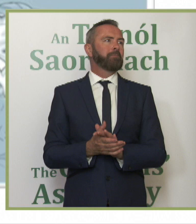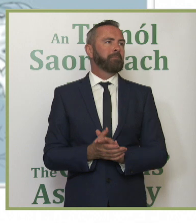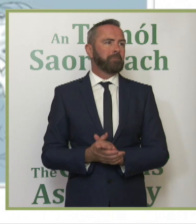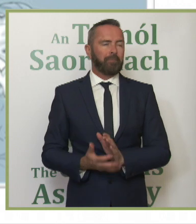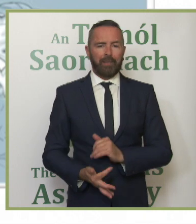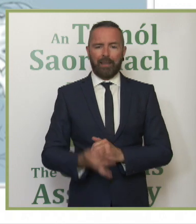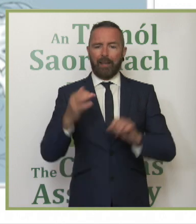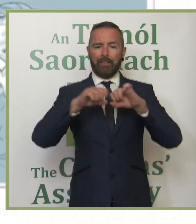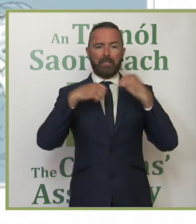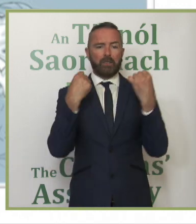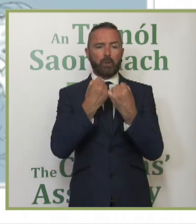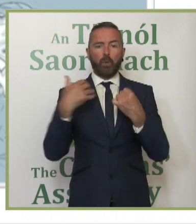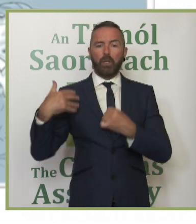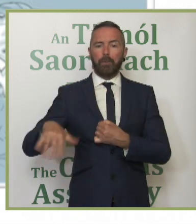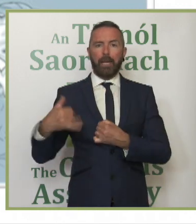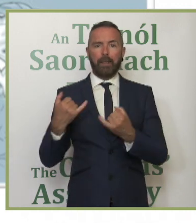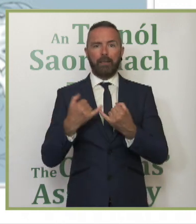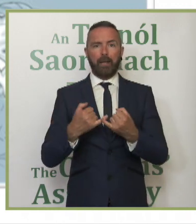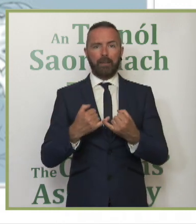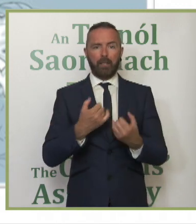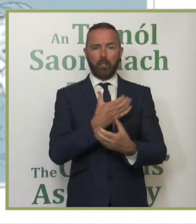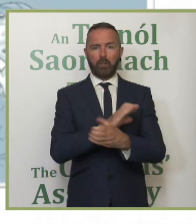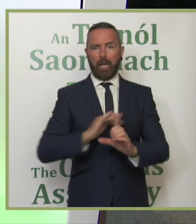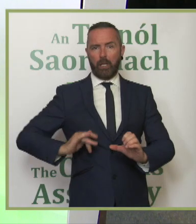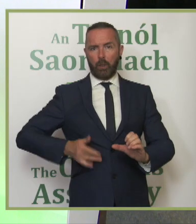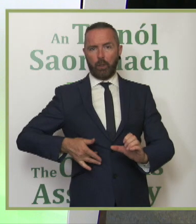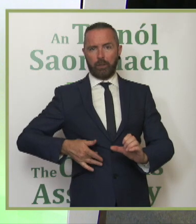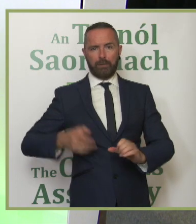that's a social pain, so you're talking about a childhood adversity,